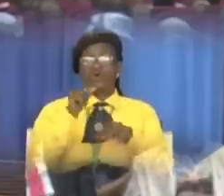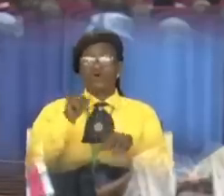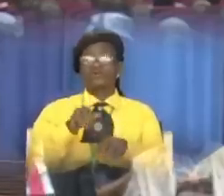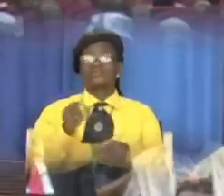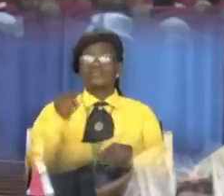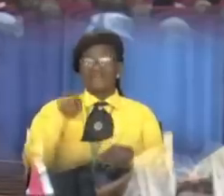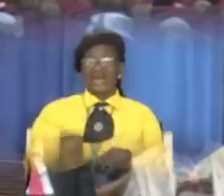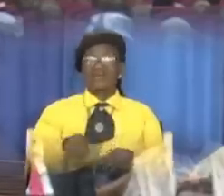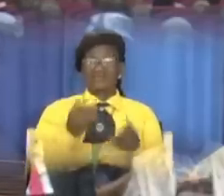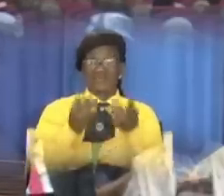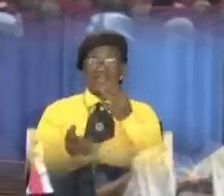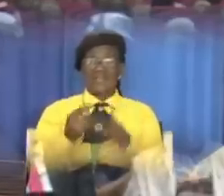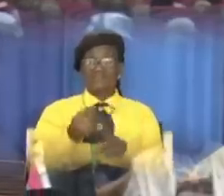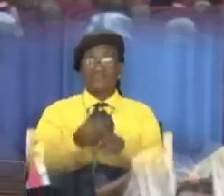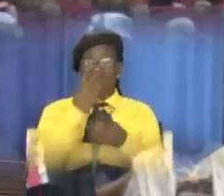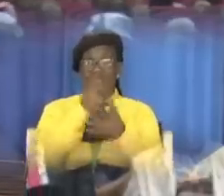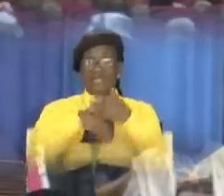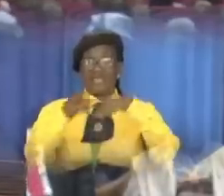will.